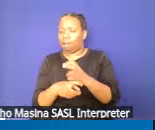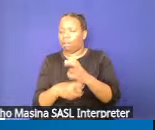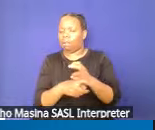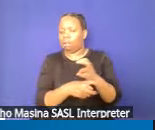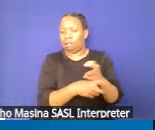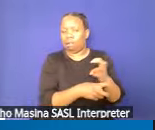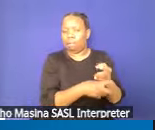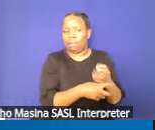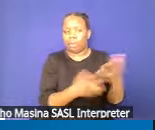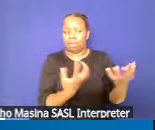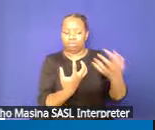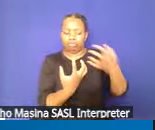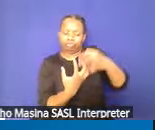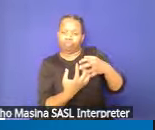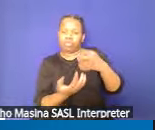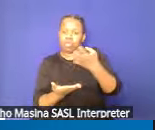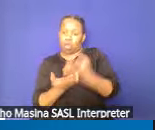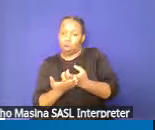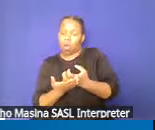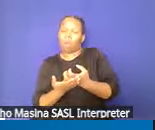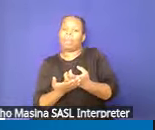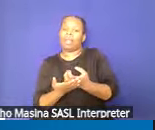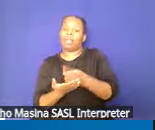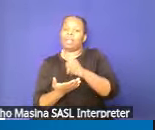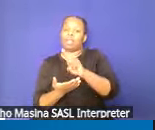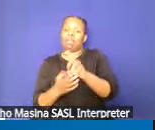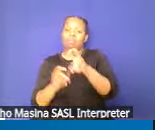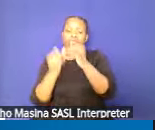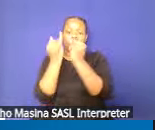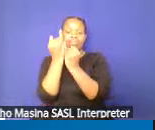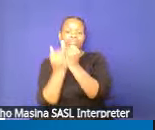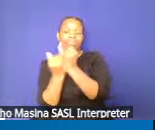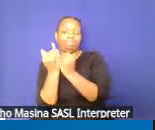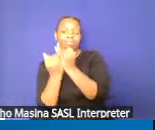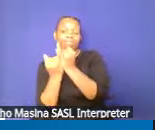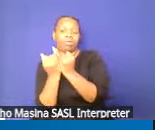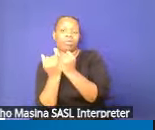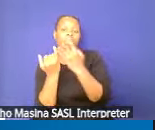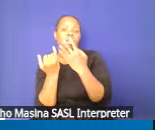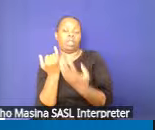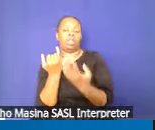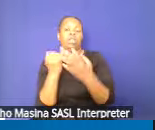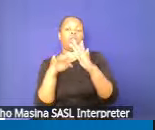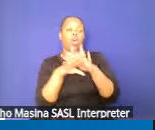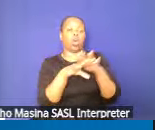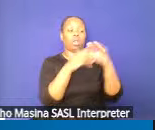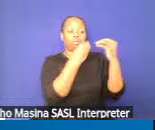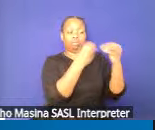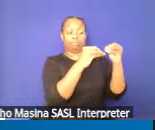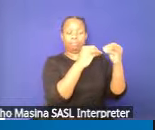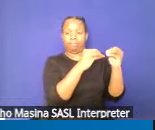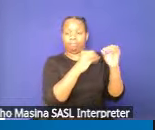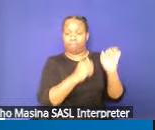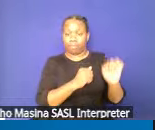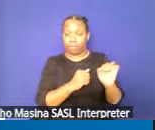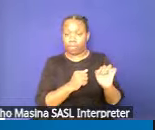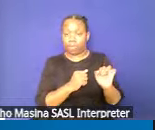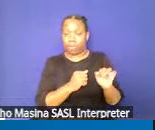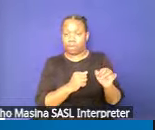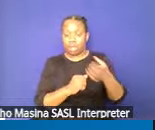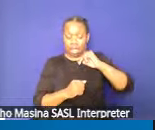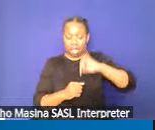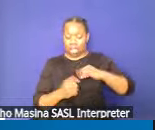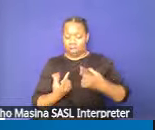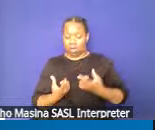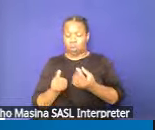aligning with the economies of scales in competition with large entities or emerging entities. So basically, we also